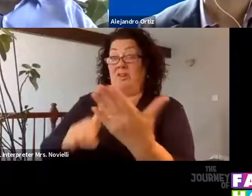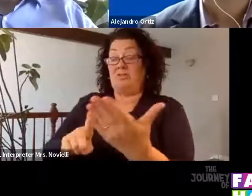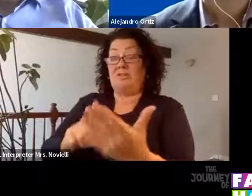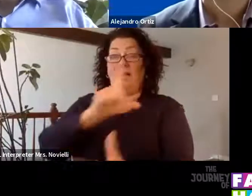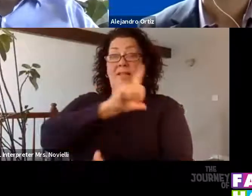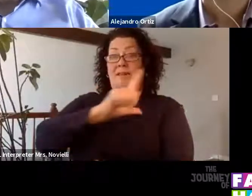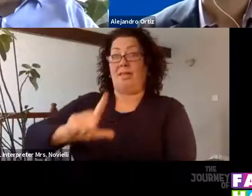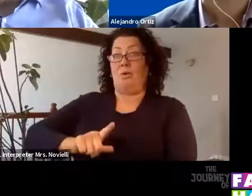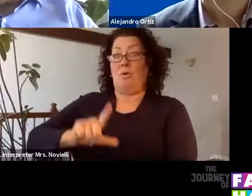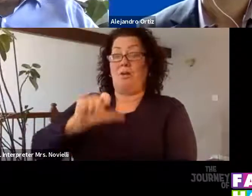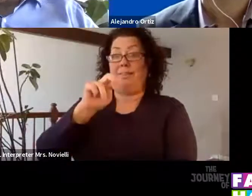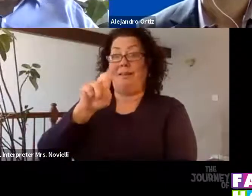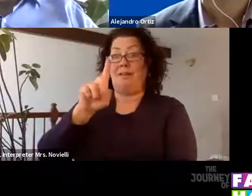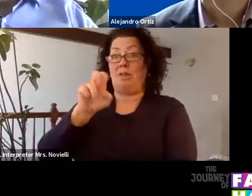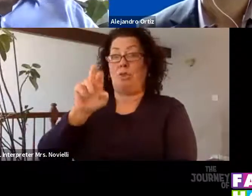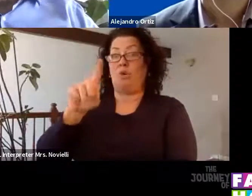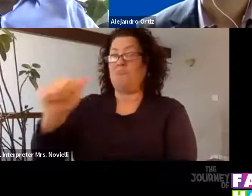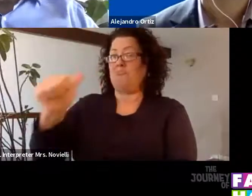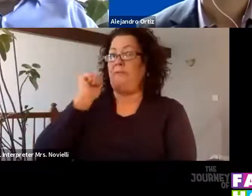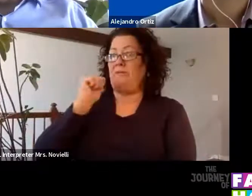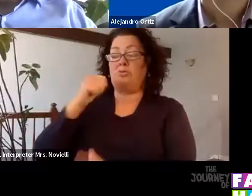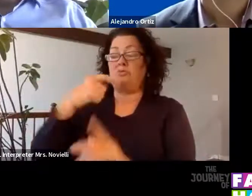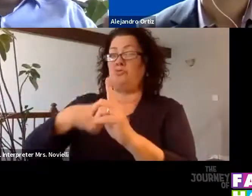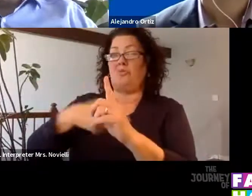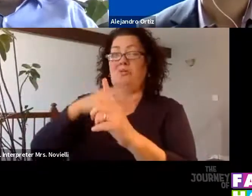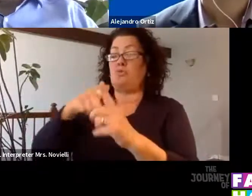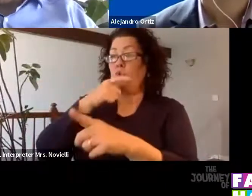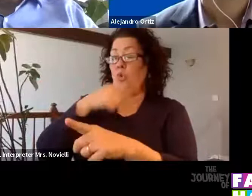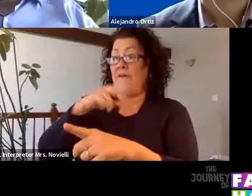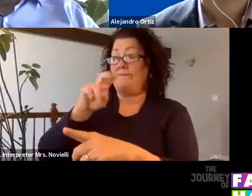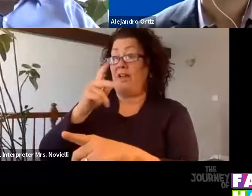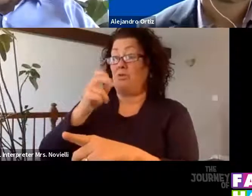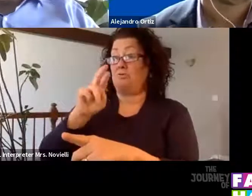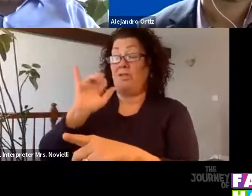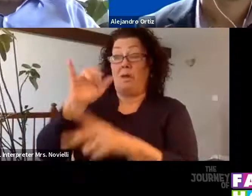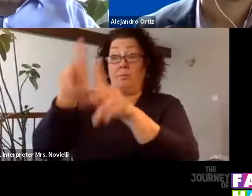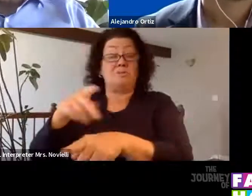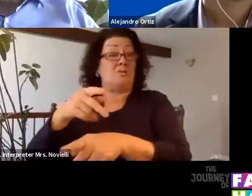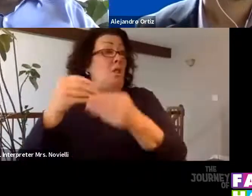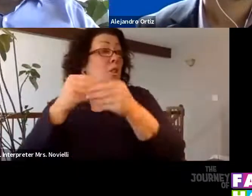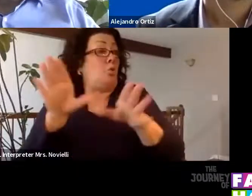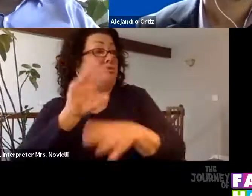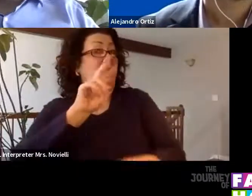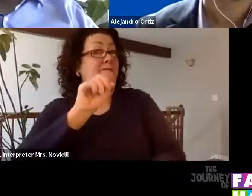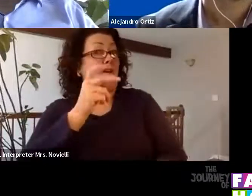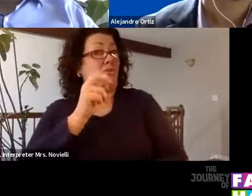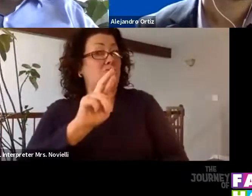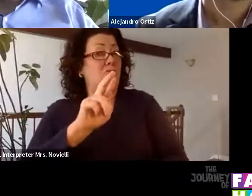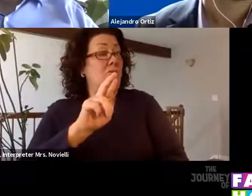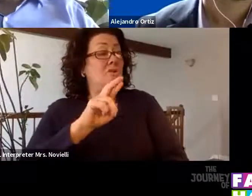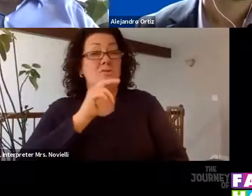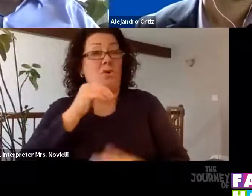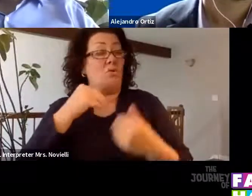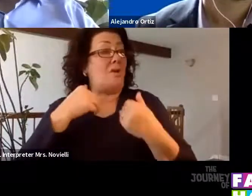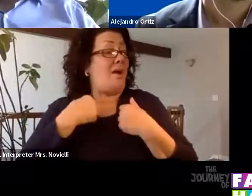blank refusing to rent to voucher holders, the recipient eventually loses their voucher and an opportunity to lower their rent share